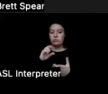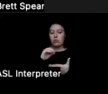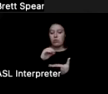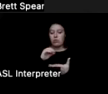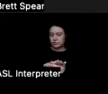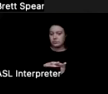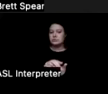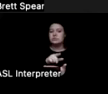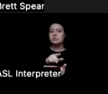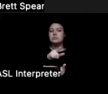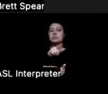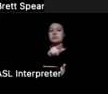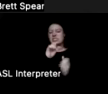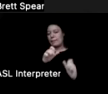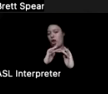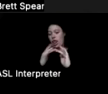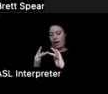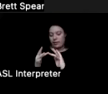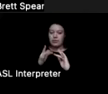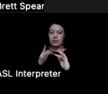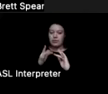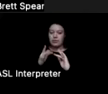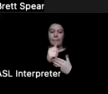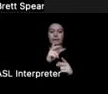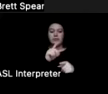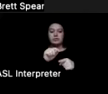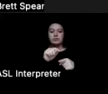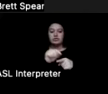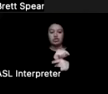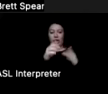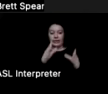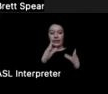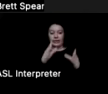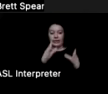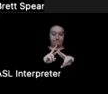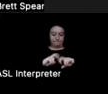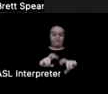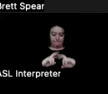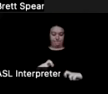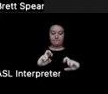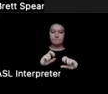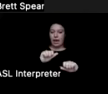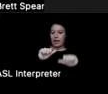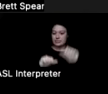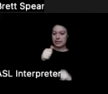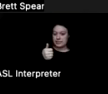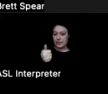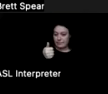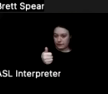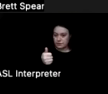help trainees self-reflect, assess, and set goals related to both